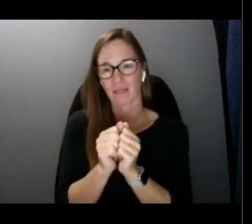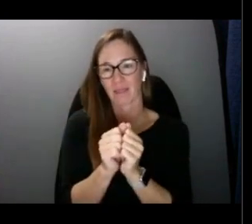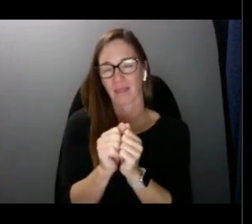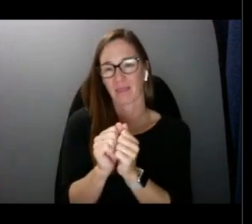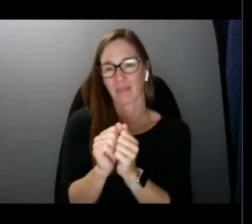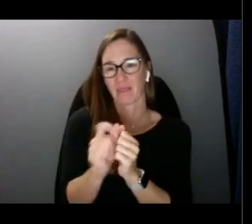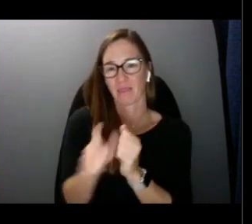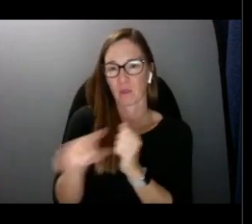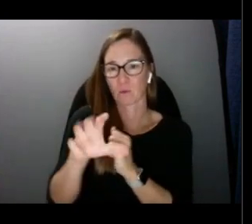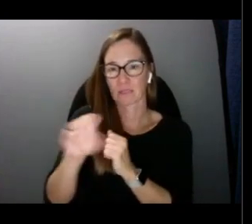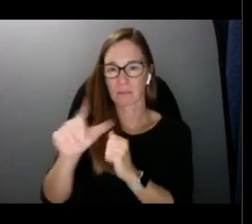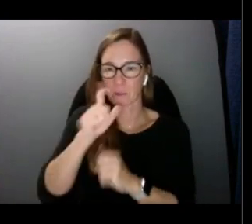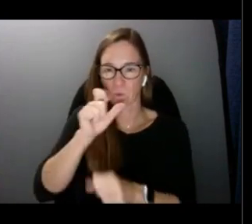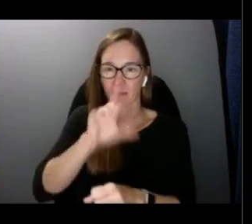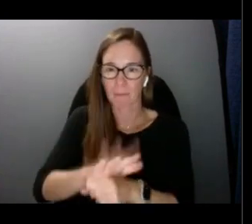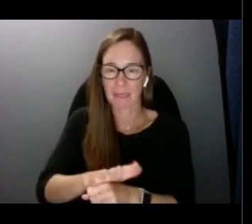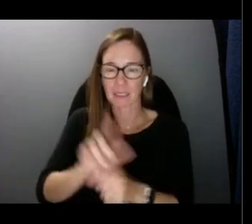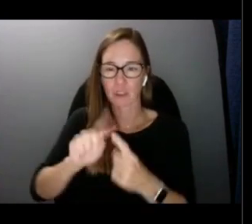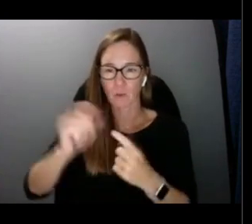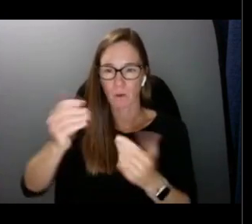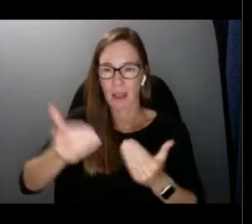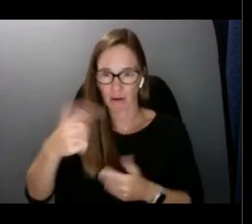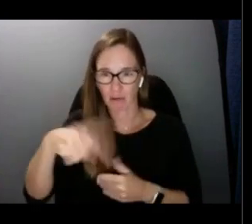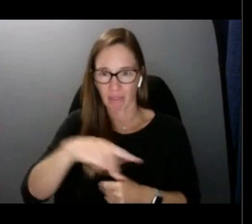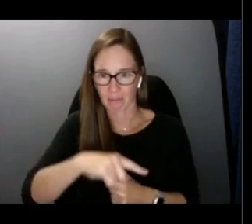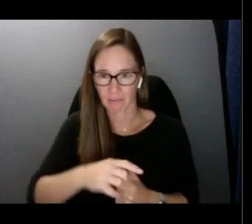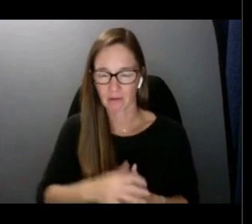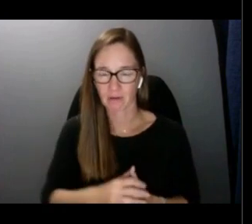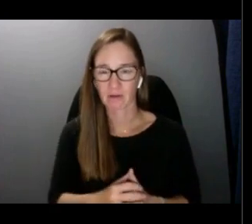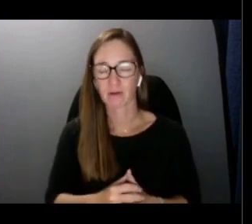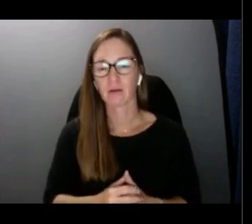who have committed to hire them.